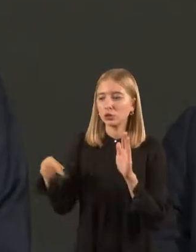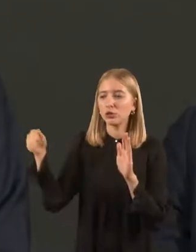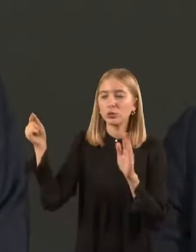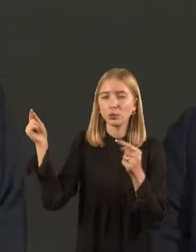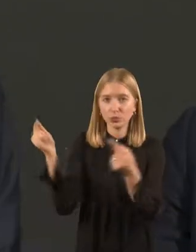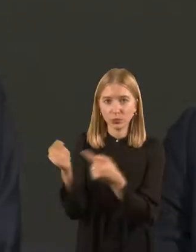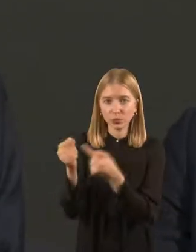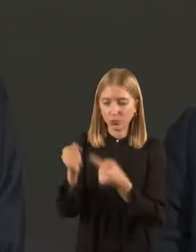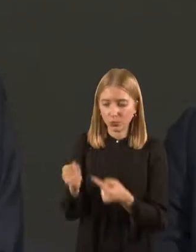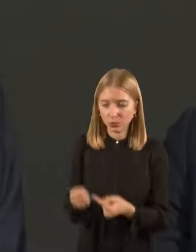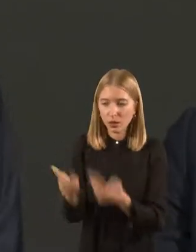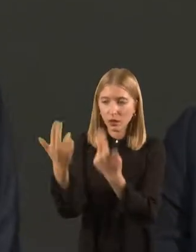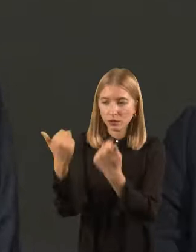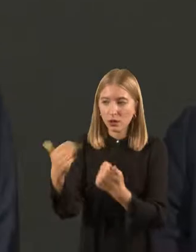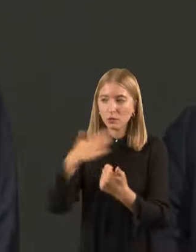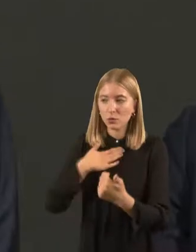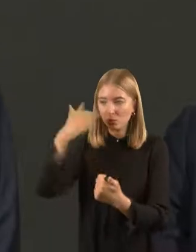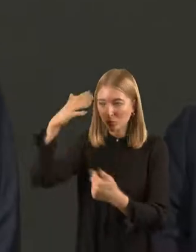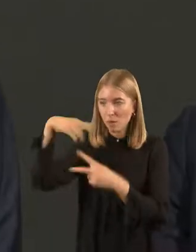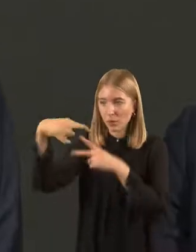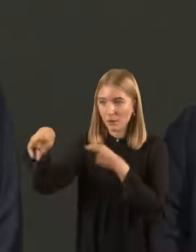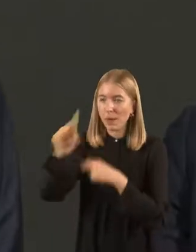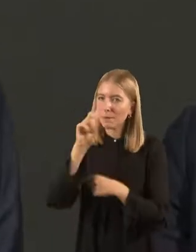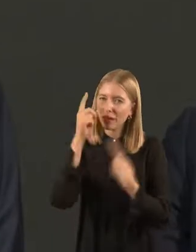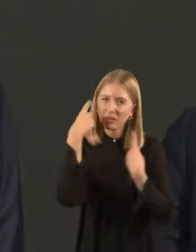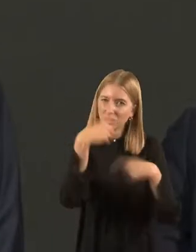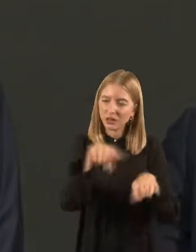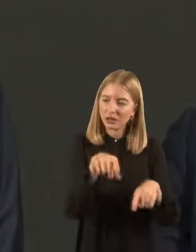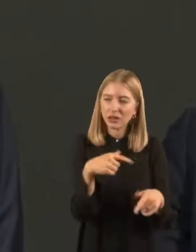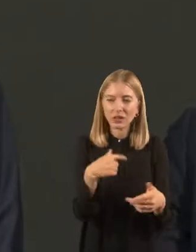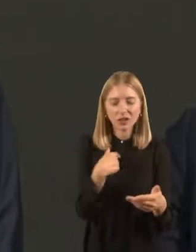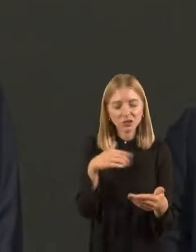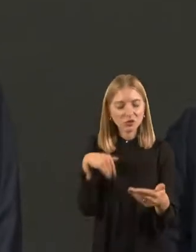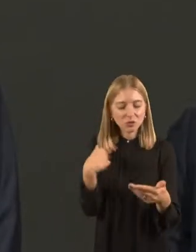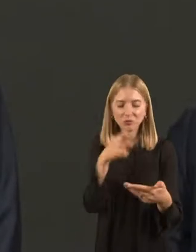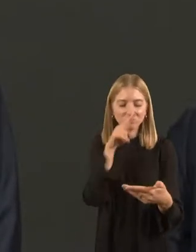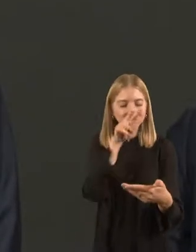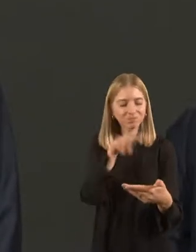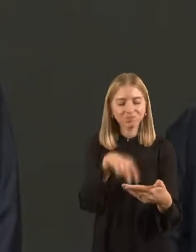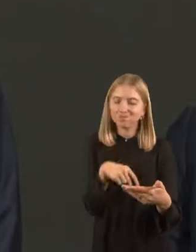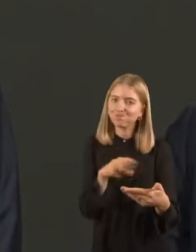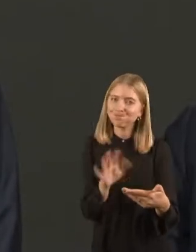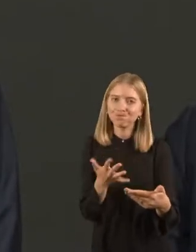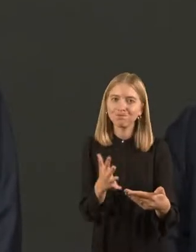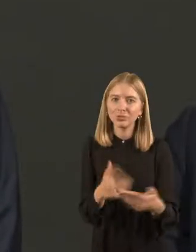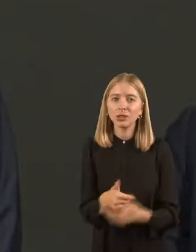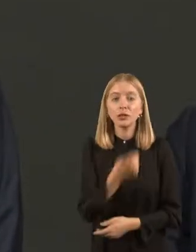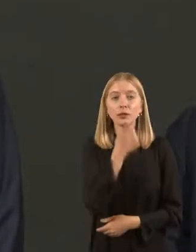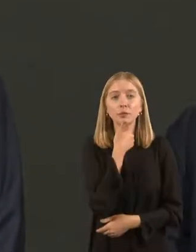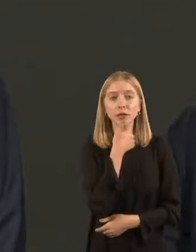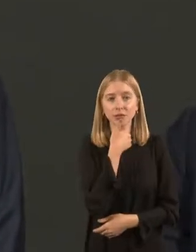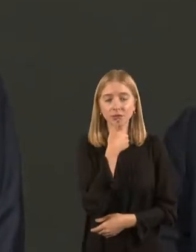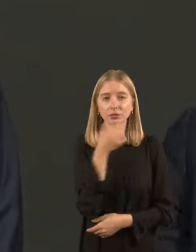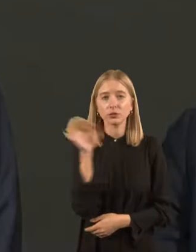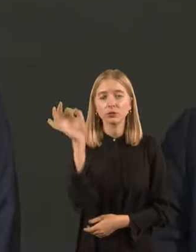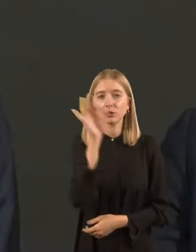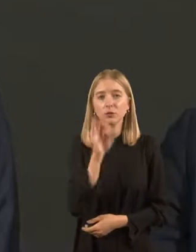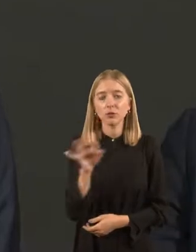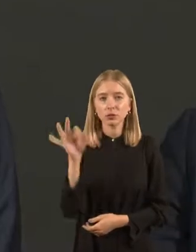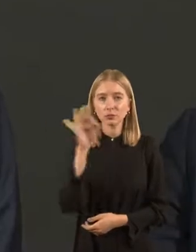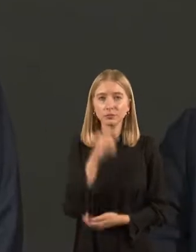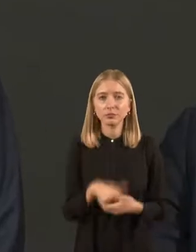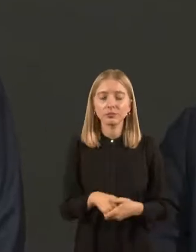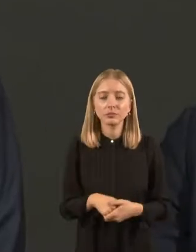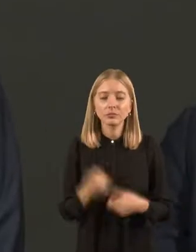do support some of the recommendations, and I think along the same lines. But on the other hand, I am